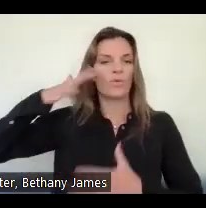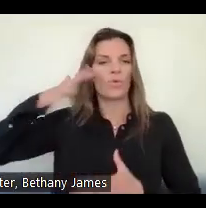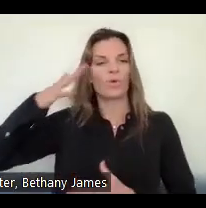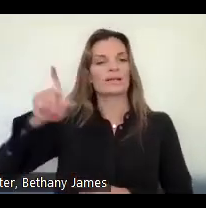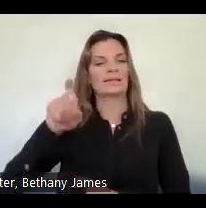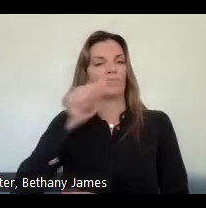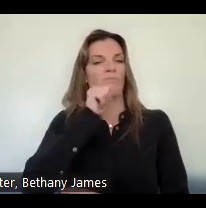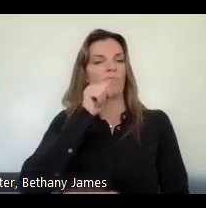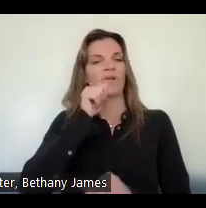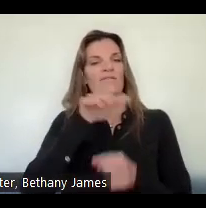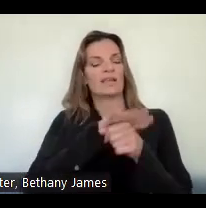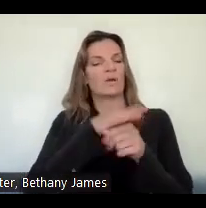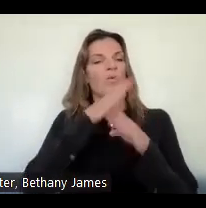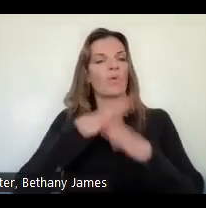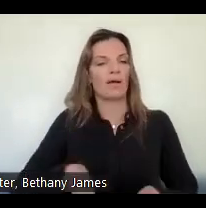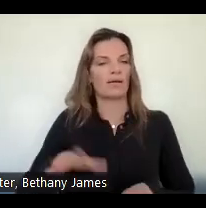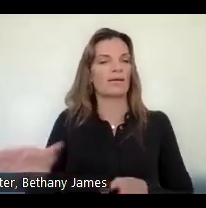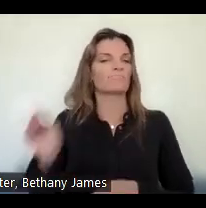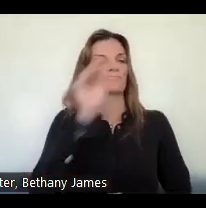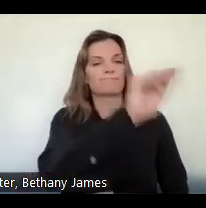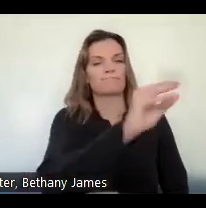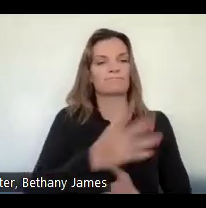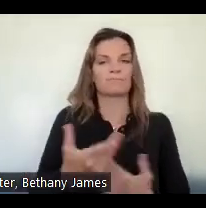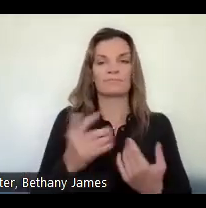area. And then to offer cubicle